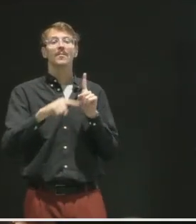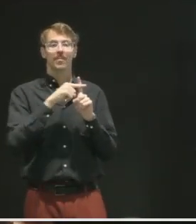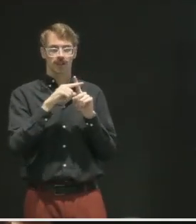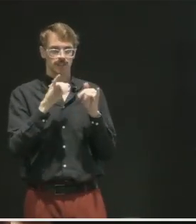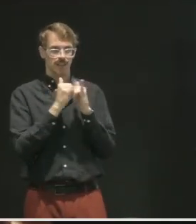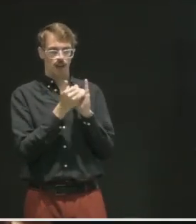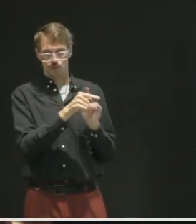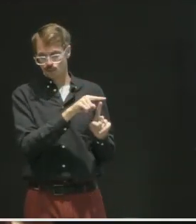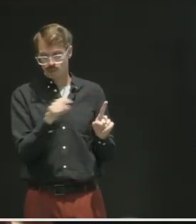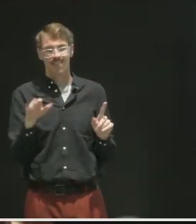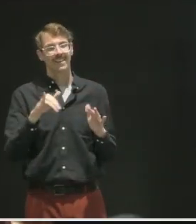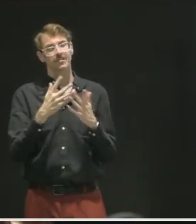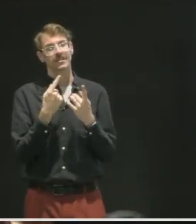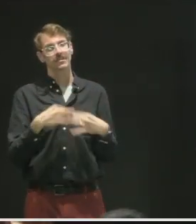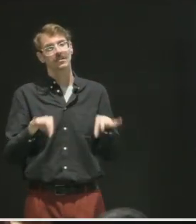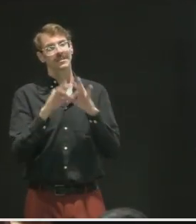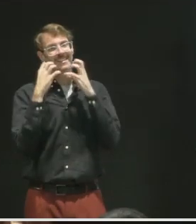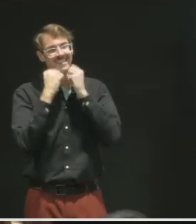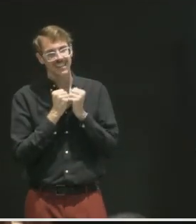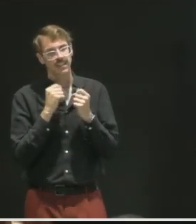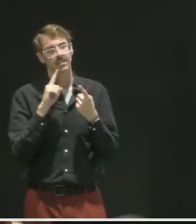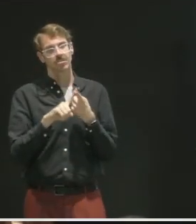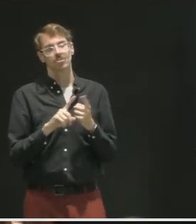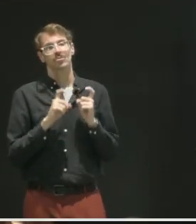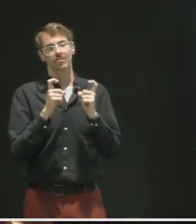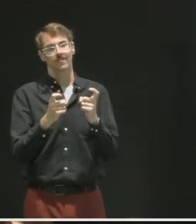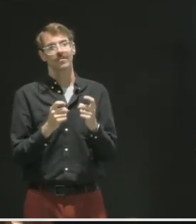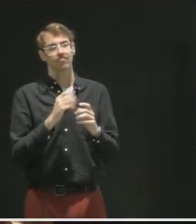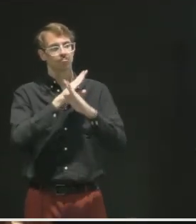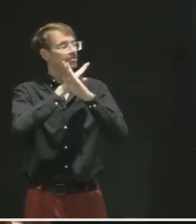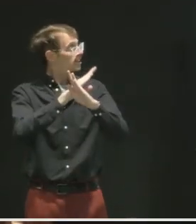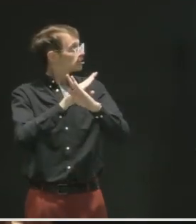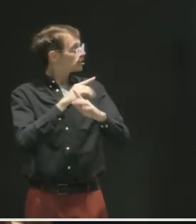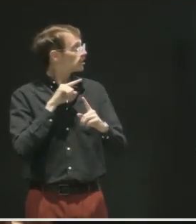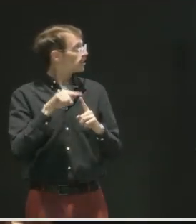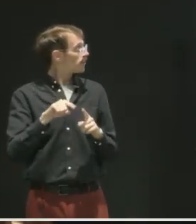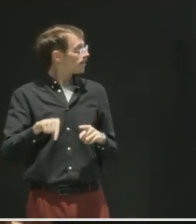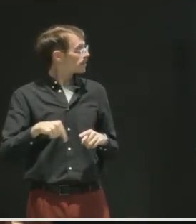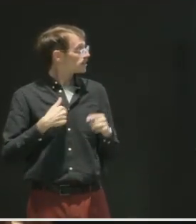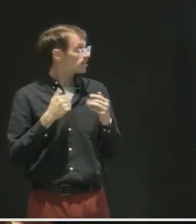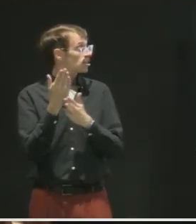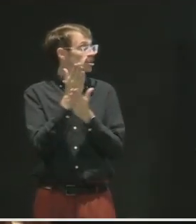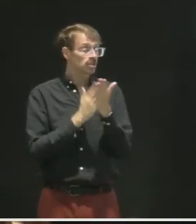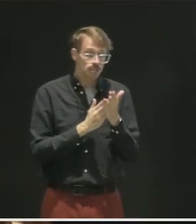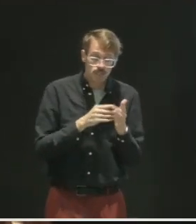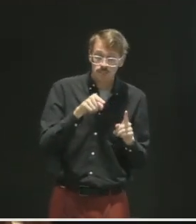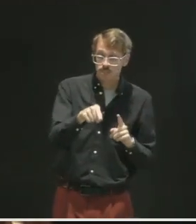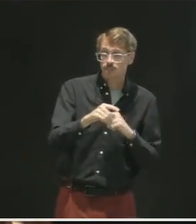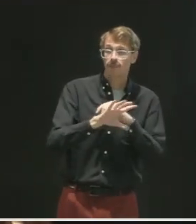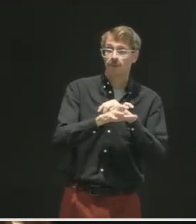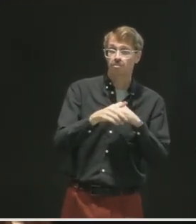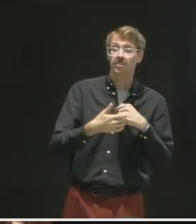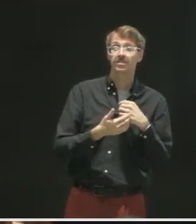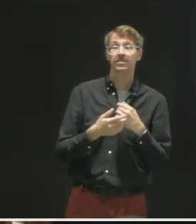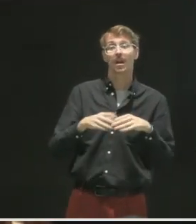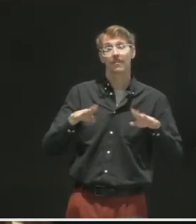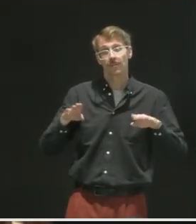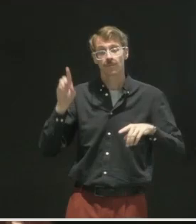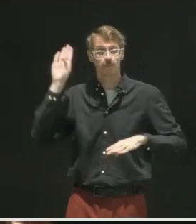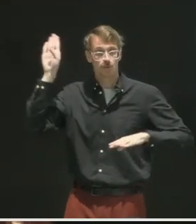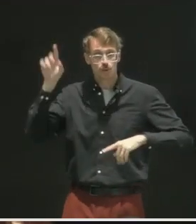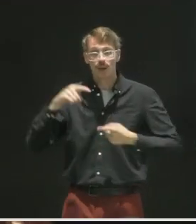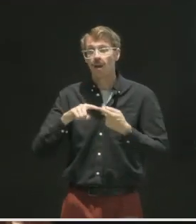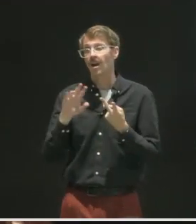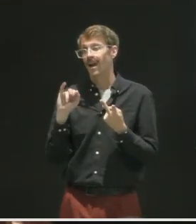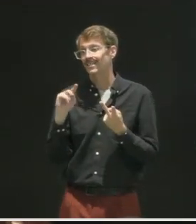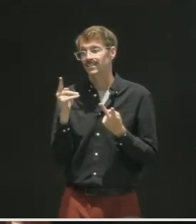ensuring protection of those who can be most vulnerable during these times. There's some countries like Antigua and Barbuda that developed